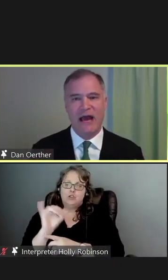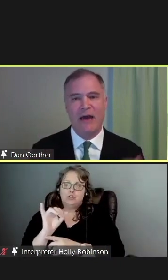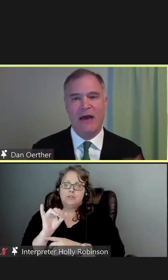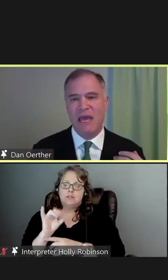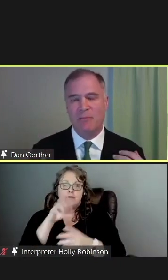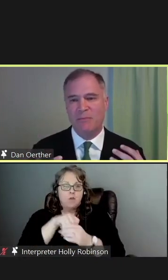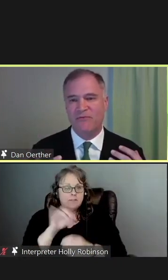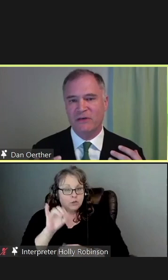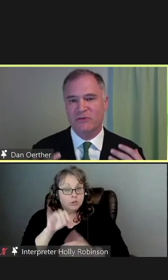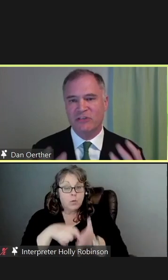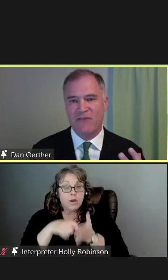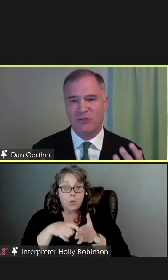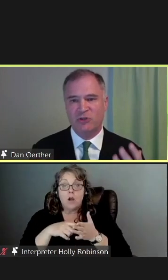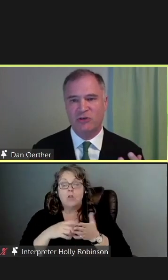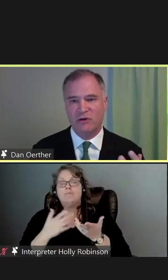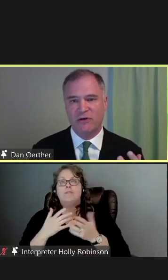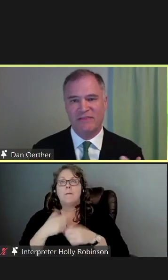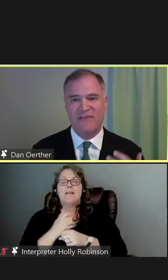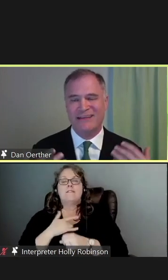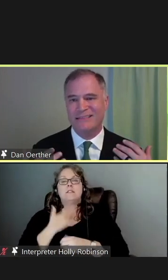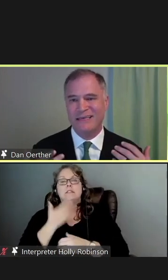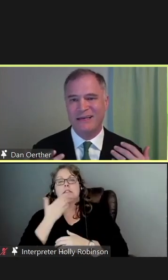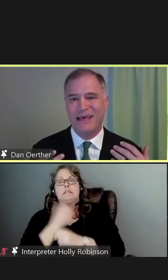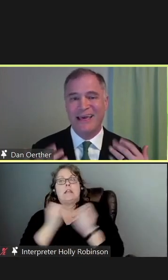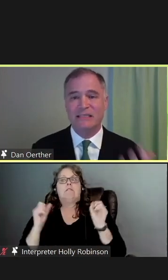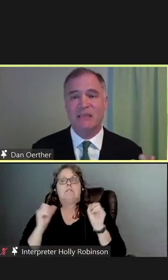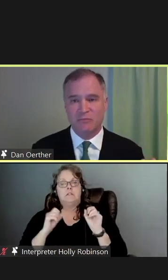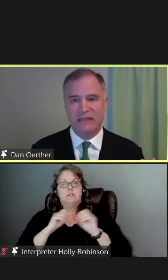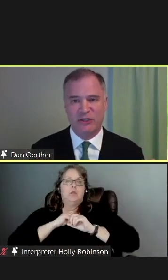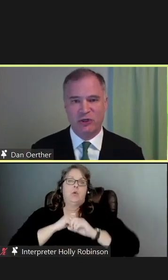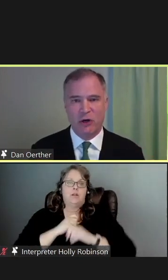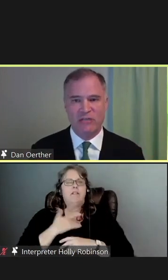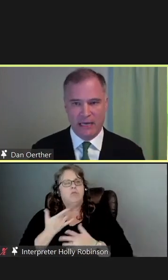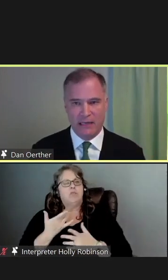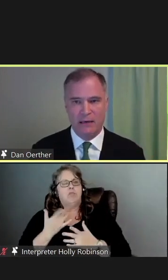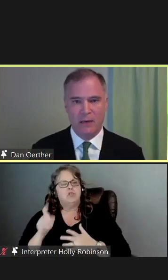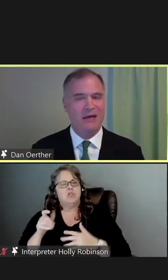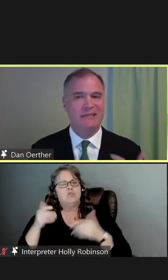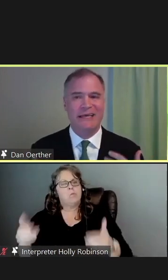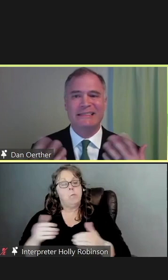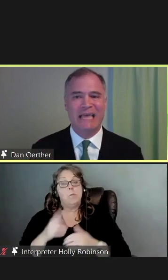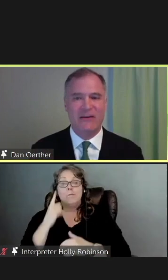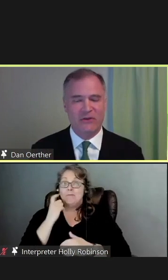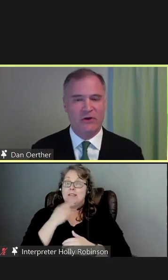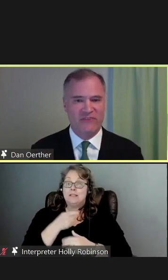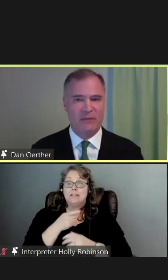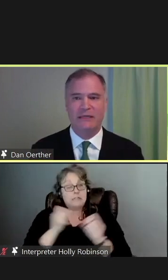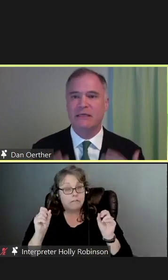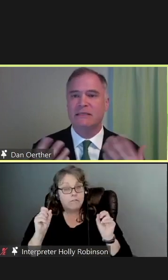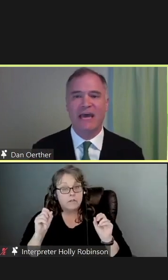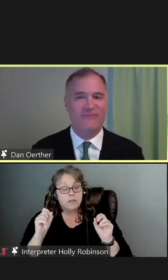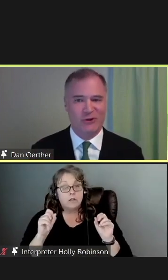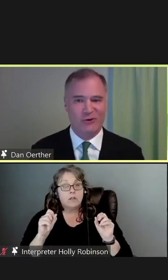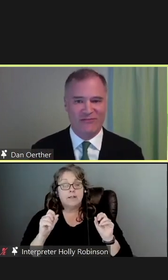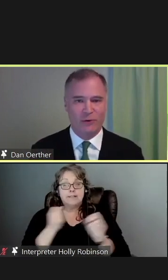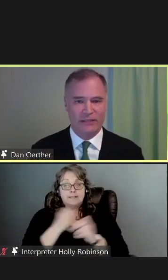there? How do we make people feel safe and secure that the vaccine is something they should go take? Because it is safe for their families, it is